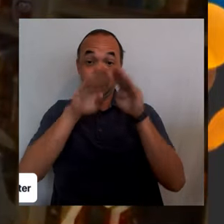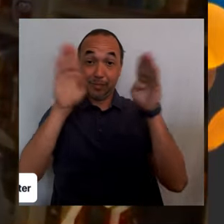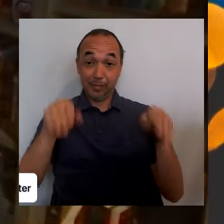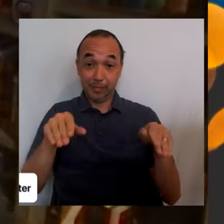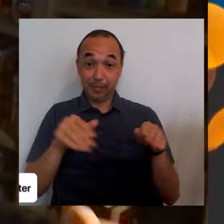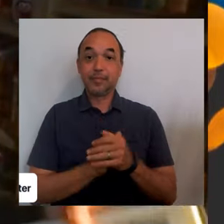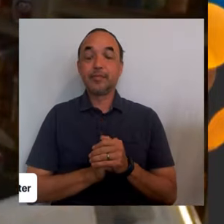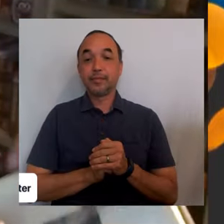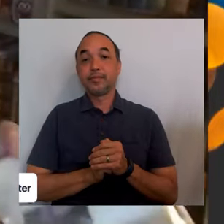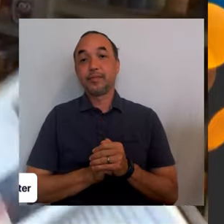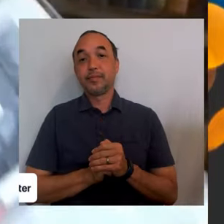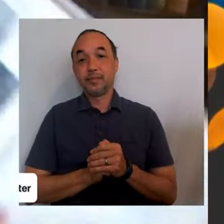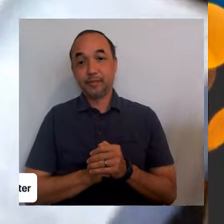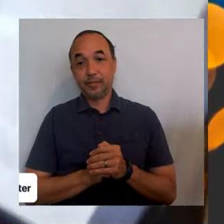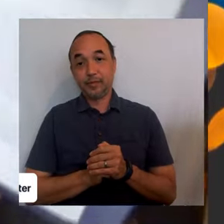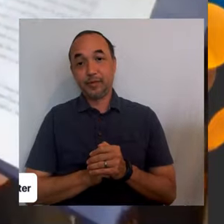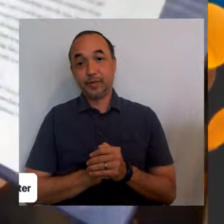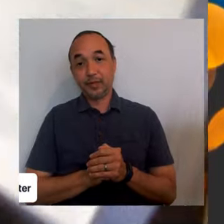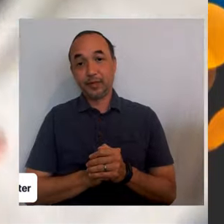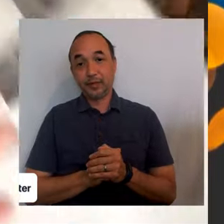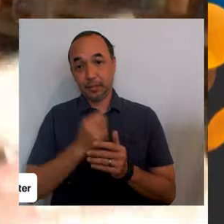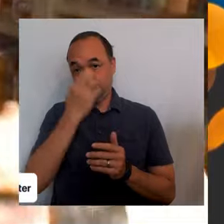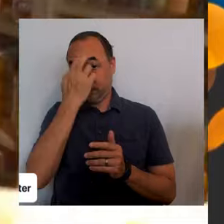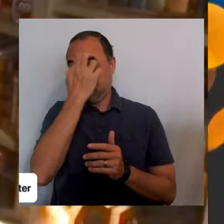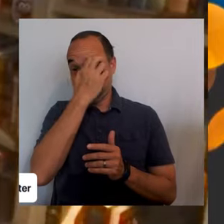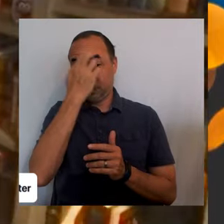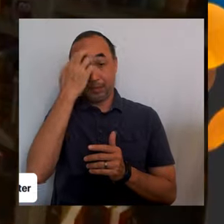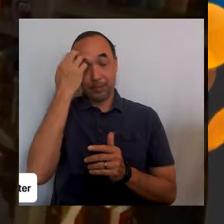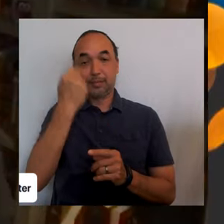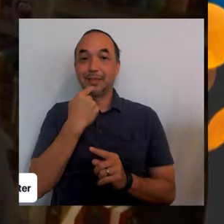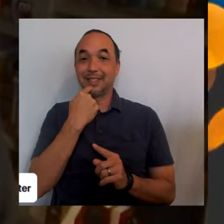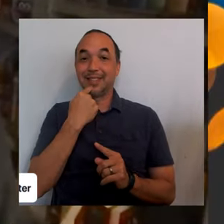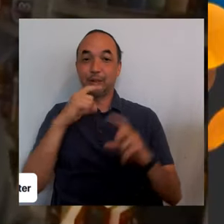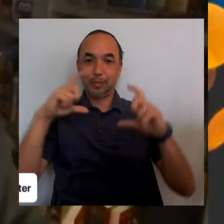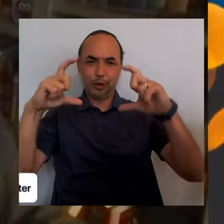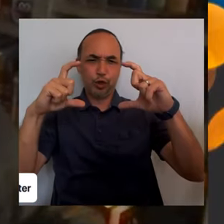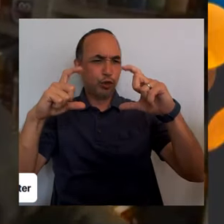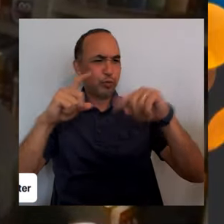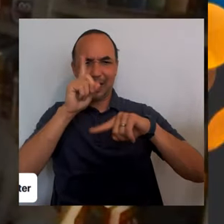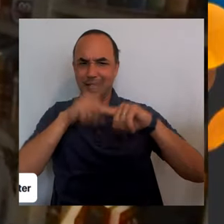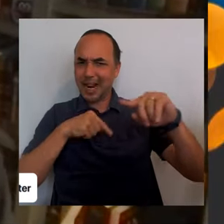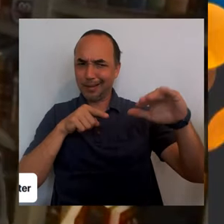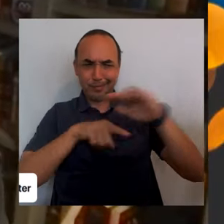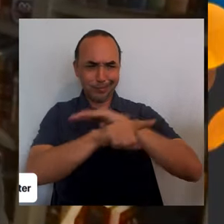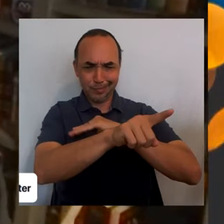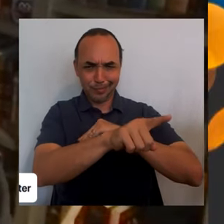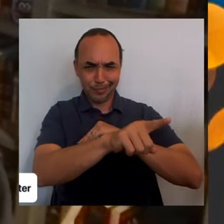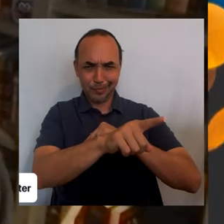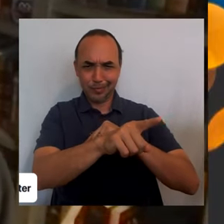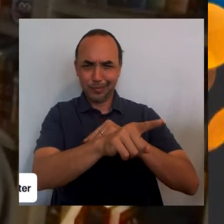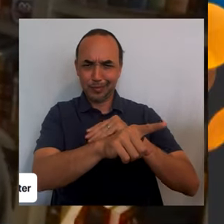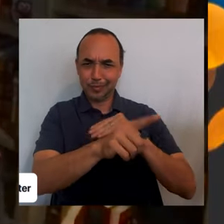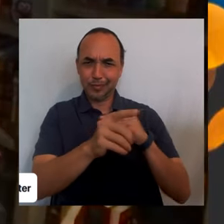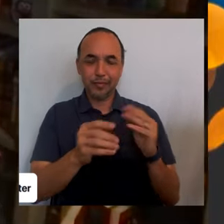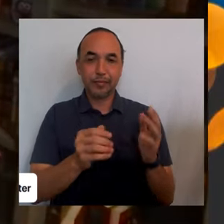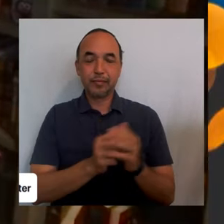And it actually says here, no trespassing. But if you've seen the book, I